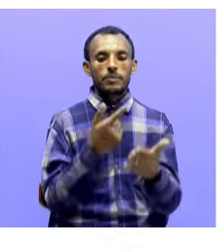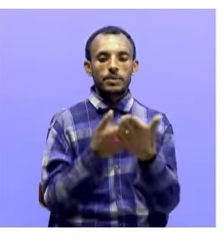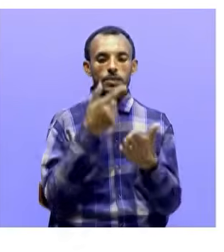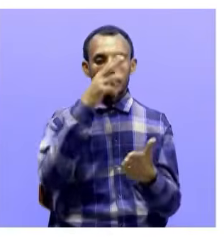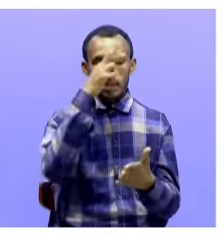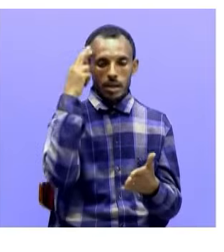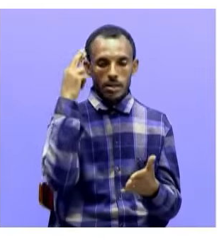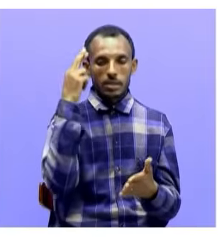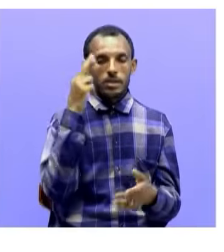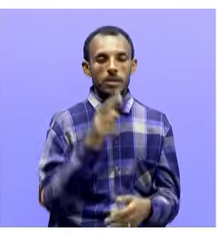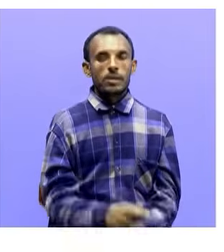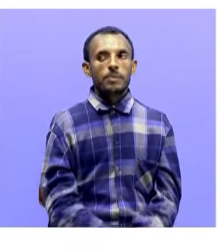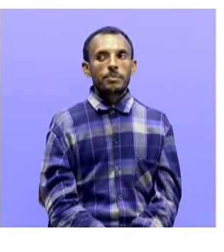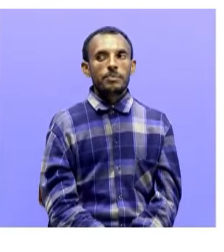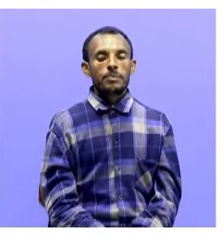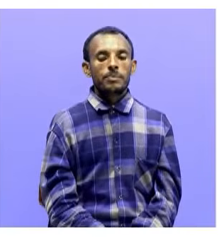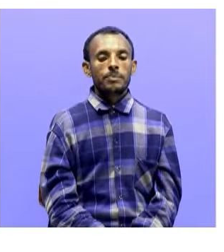case,